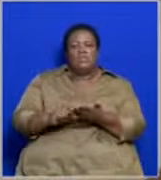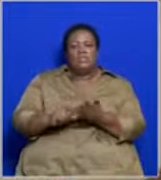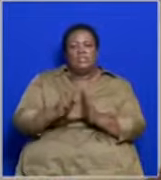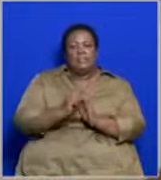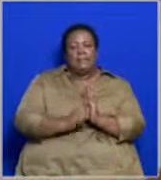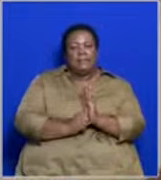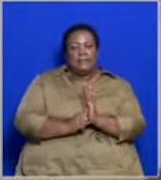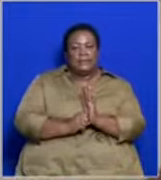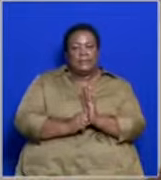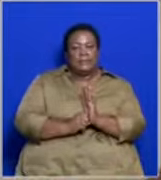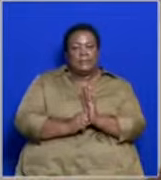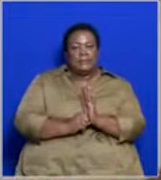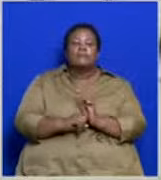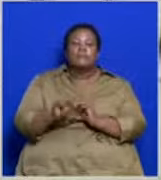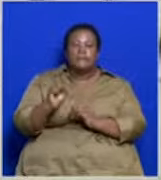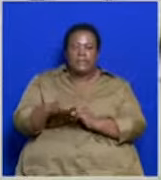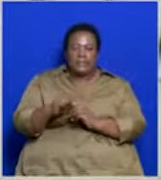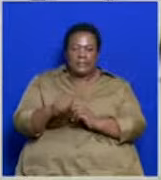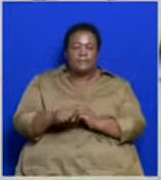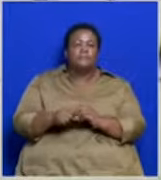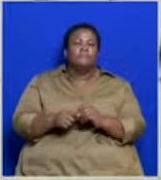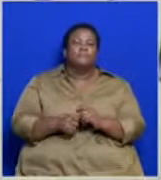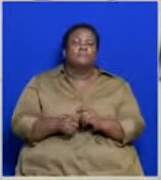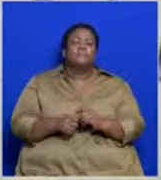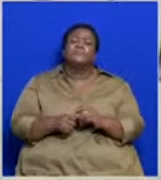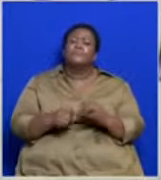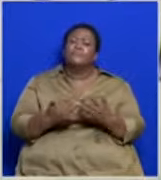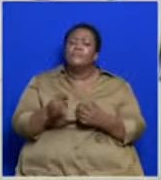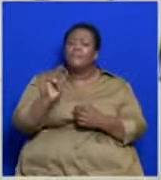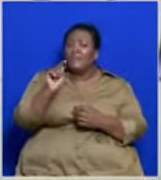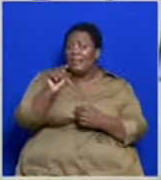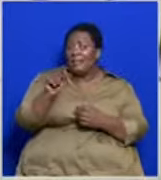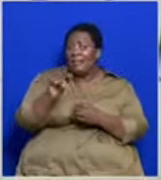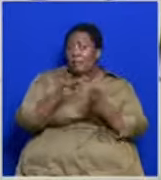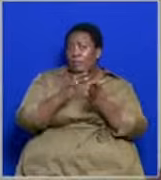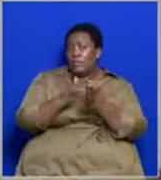Yes. Yes. Now, that 272